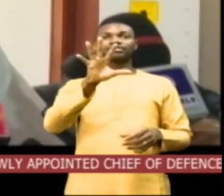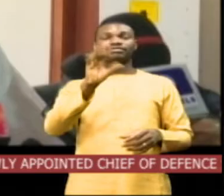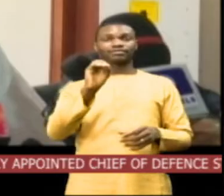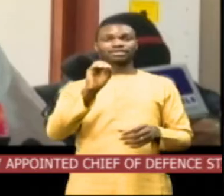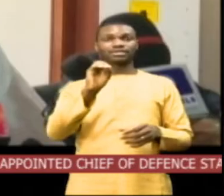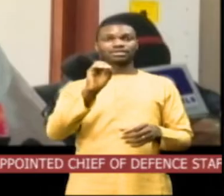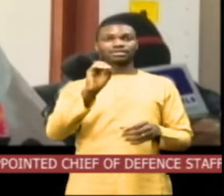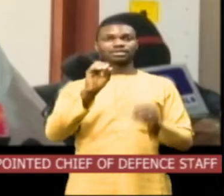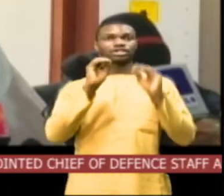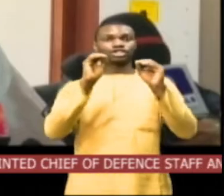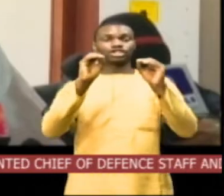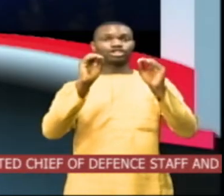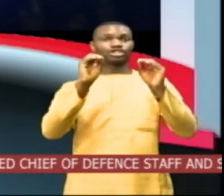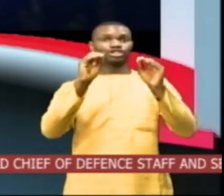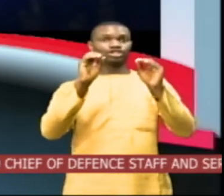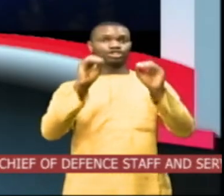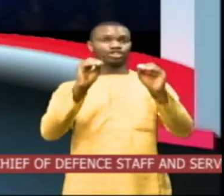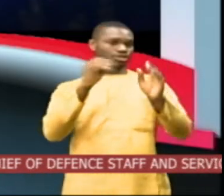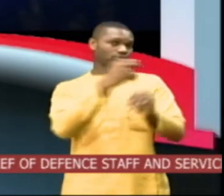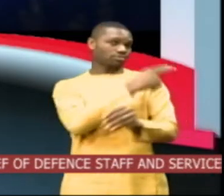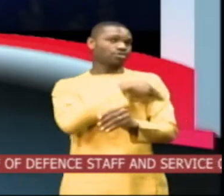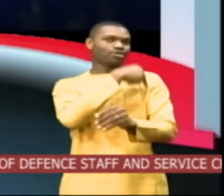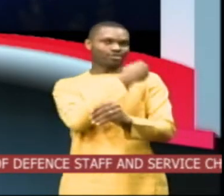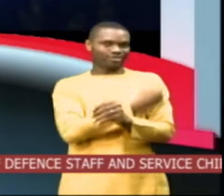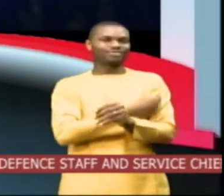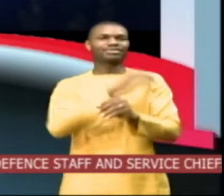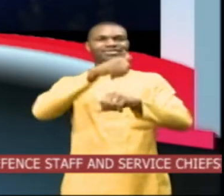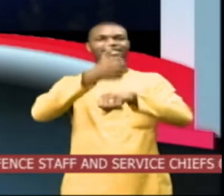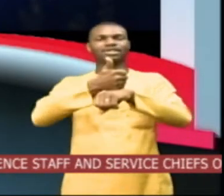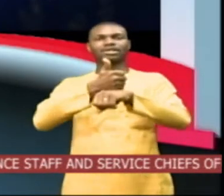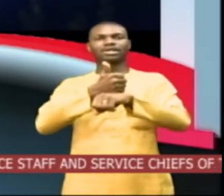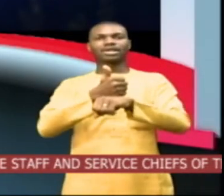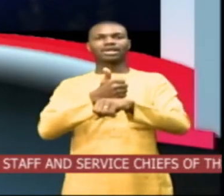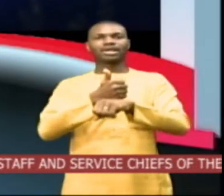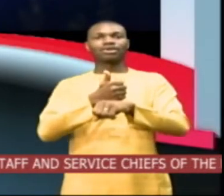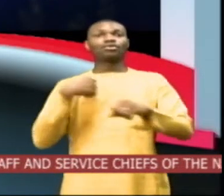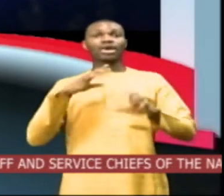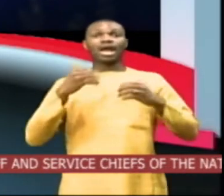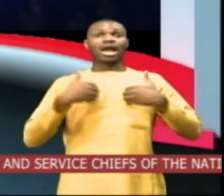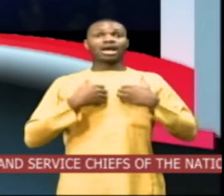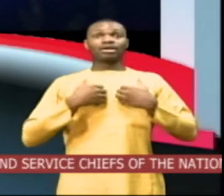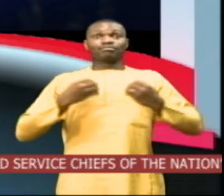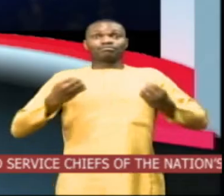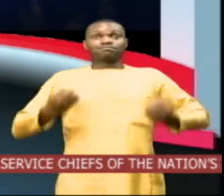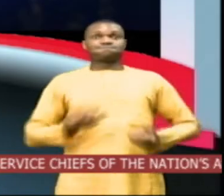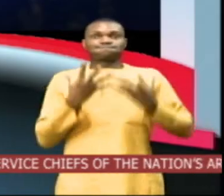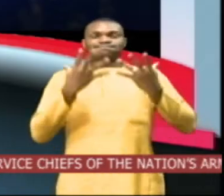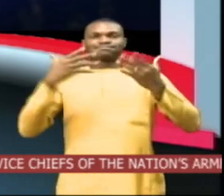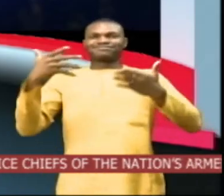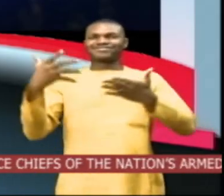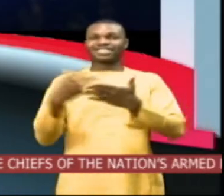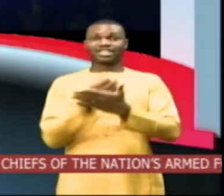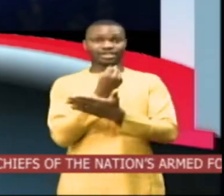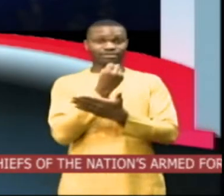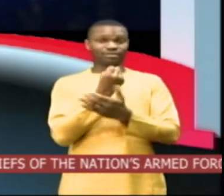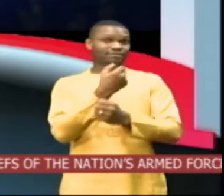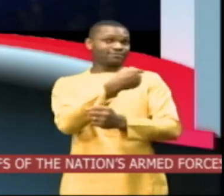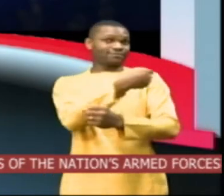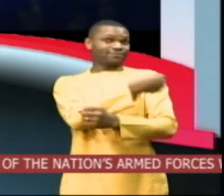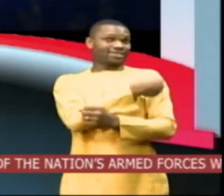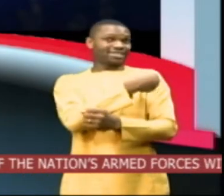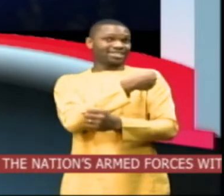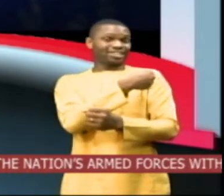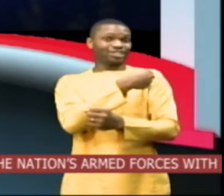950-capacity teaching hospital. And sharing news for Nigerians, vaccination of Nigerians against the coronavirus